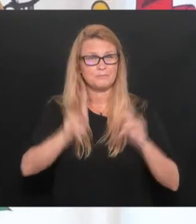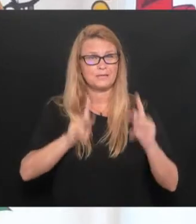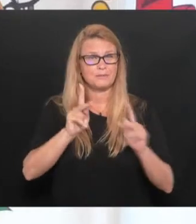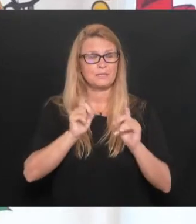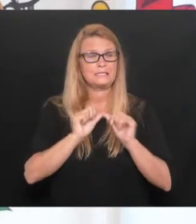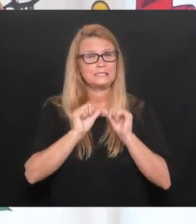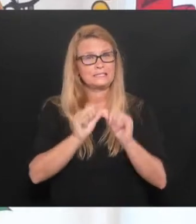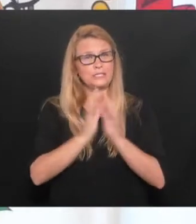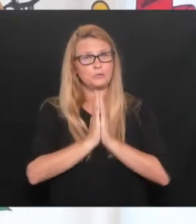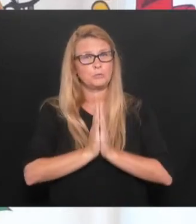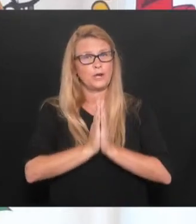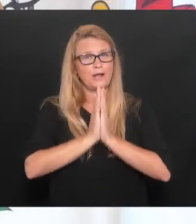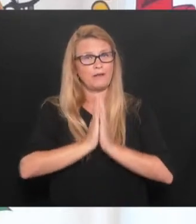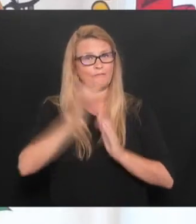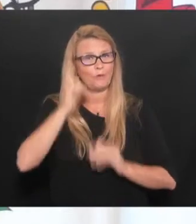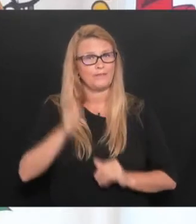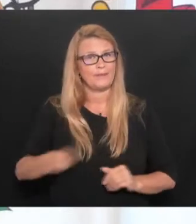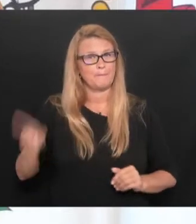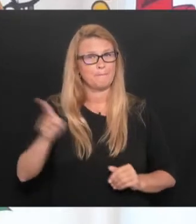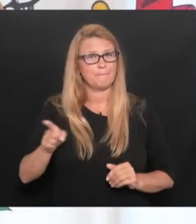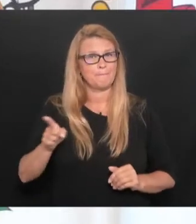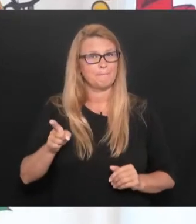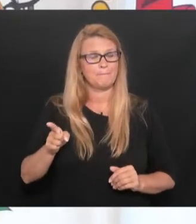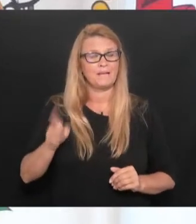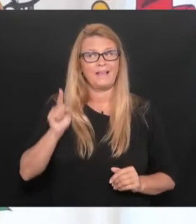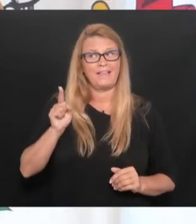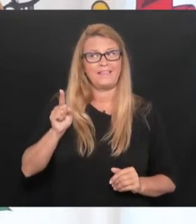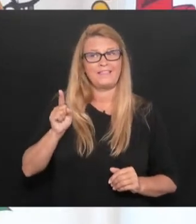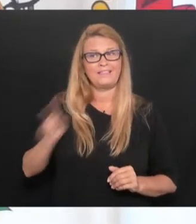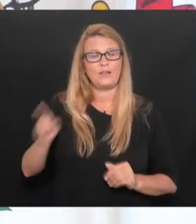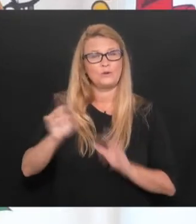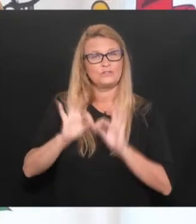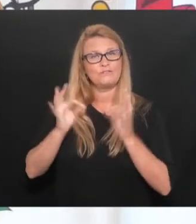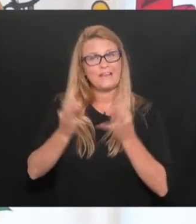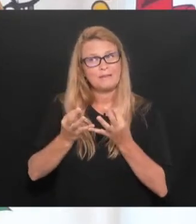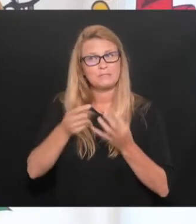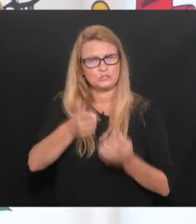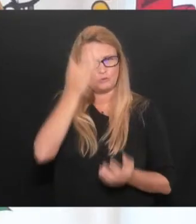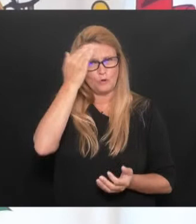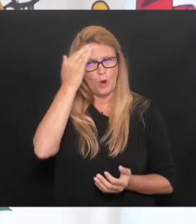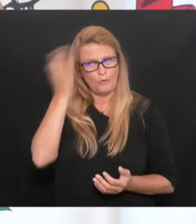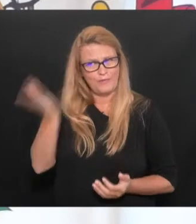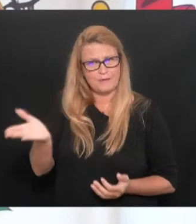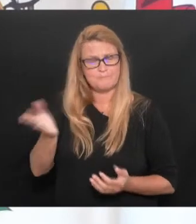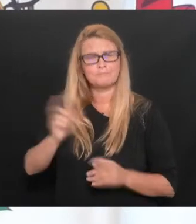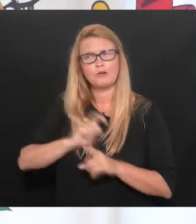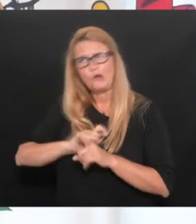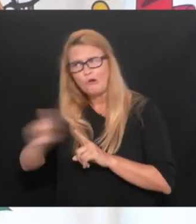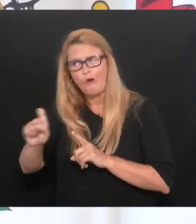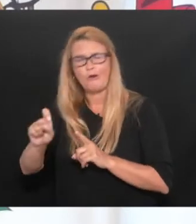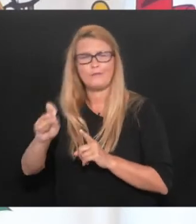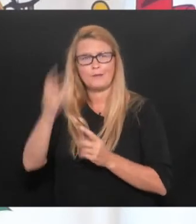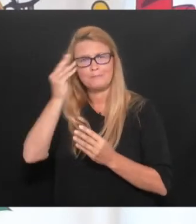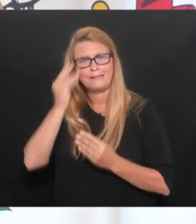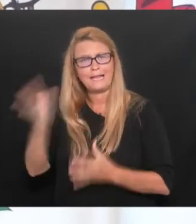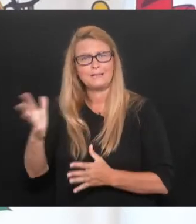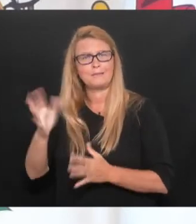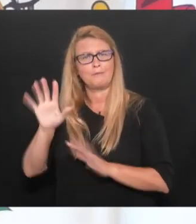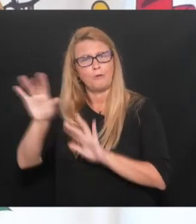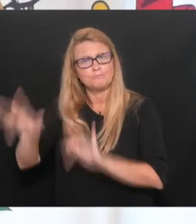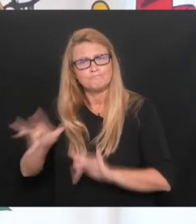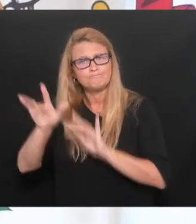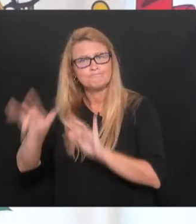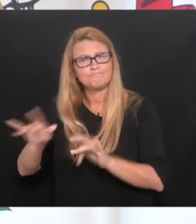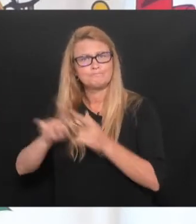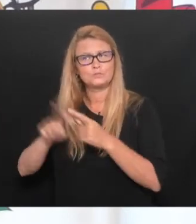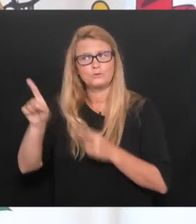in your prayers. And if you know these people, know these families, call them. At least call them and tell them that you